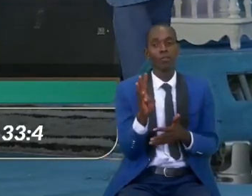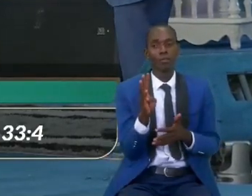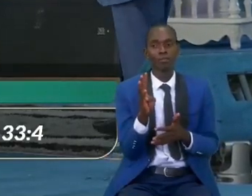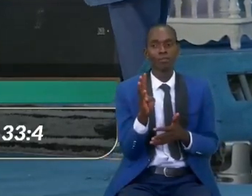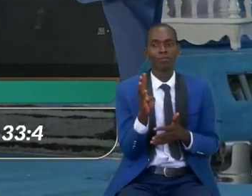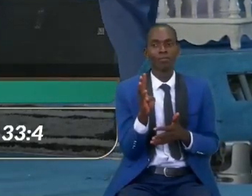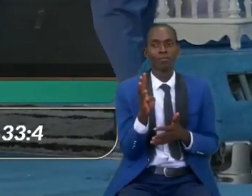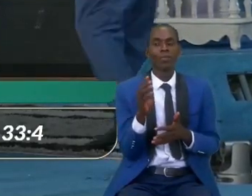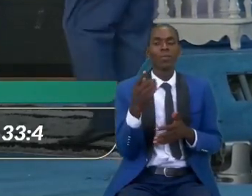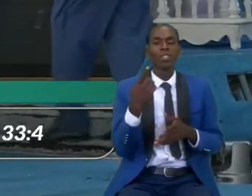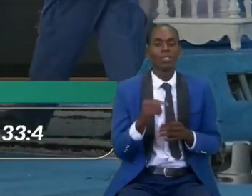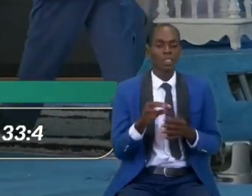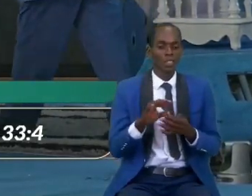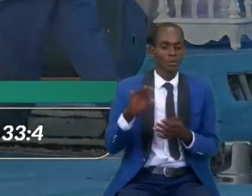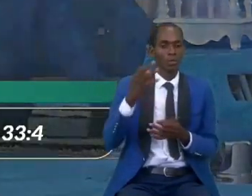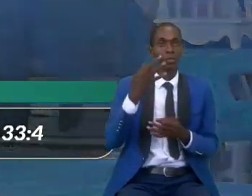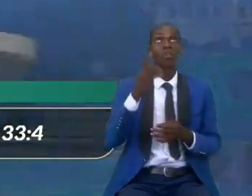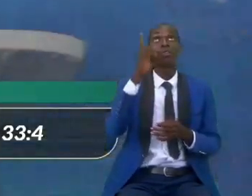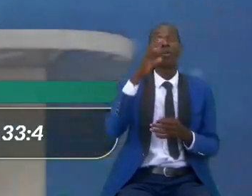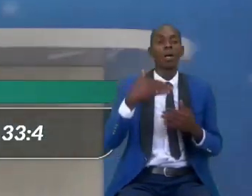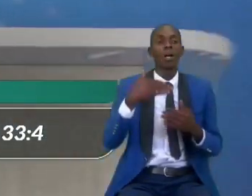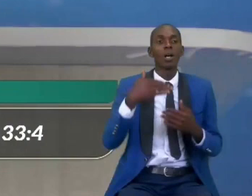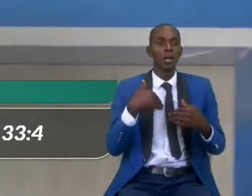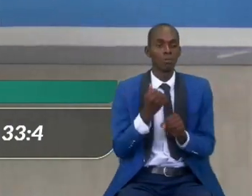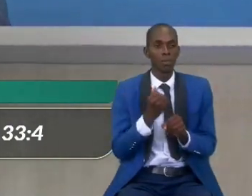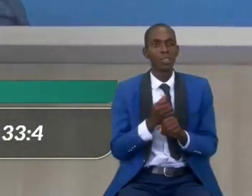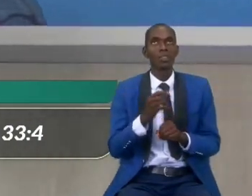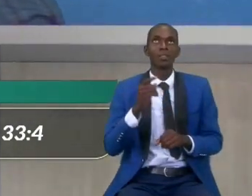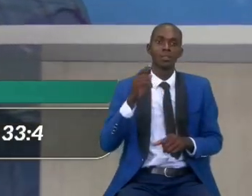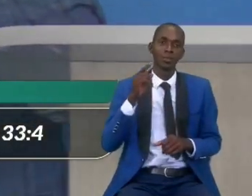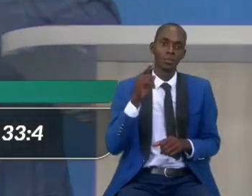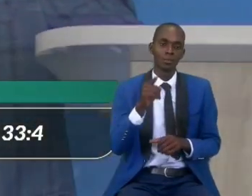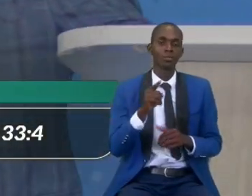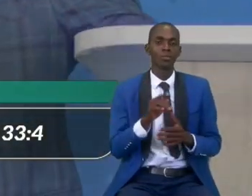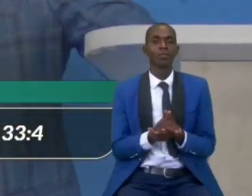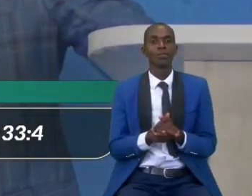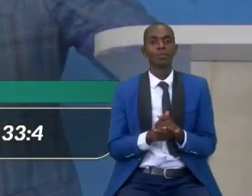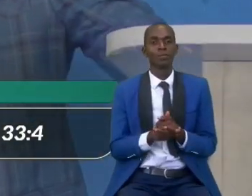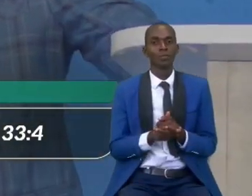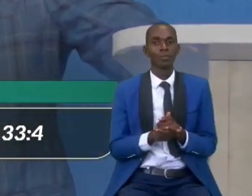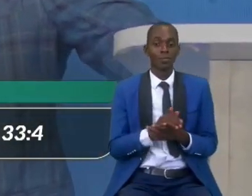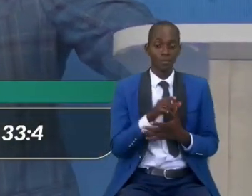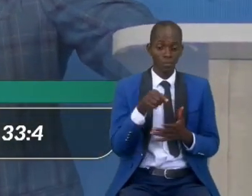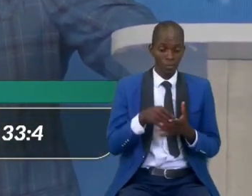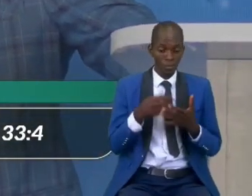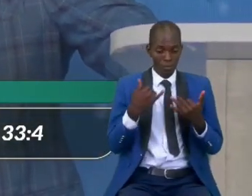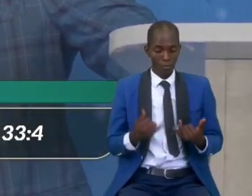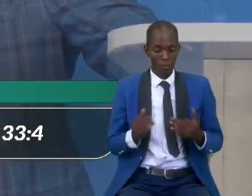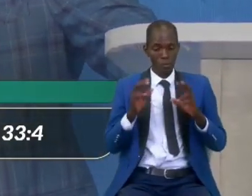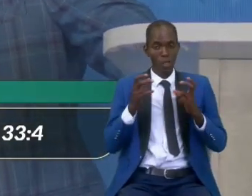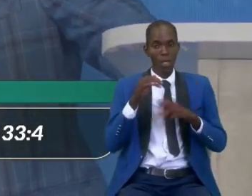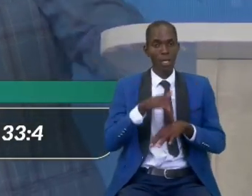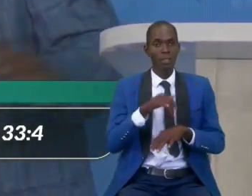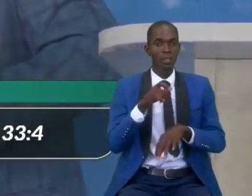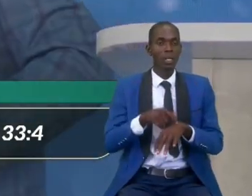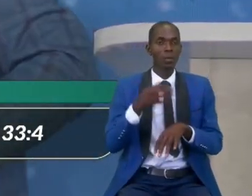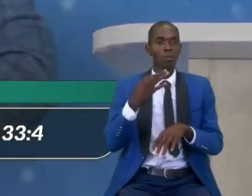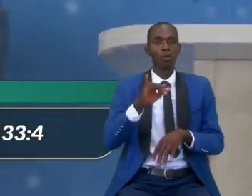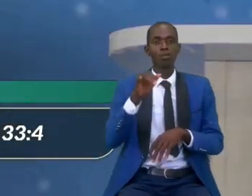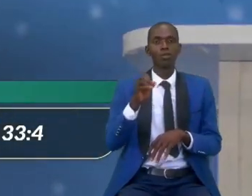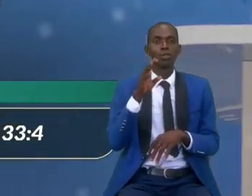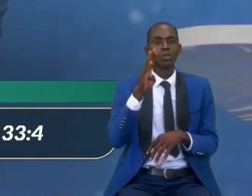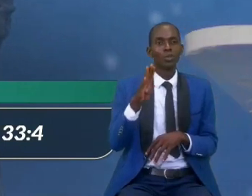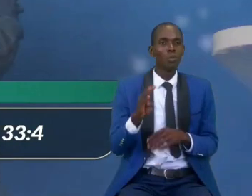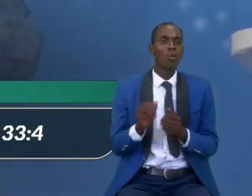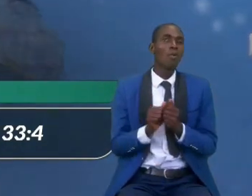is this person talking at the time of Job, far away from the time of Genesis. There